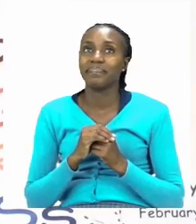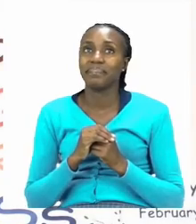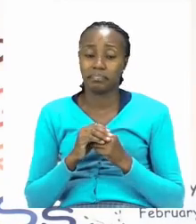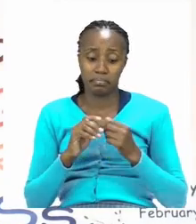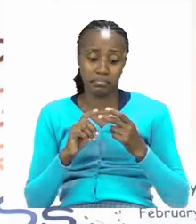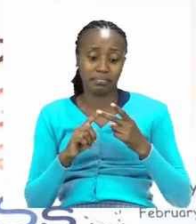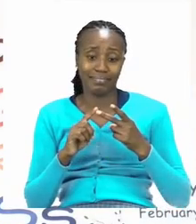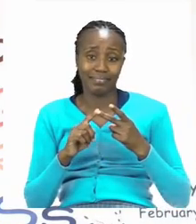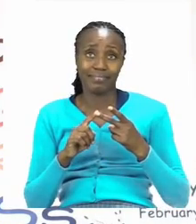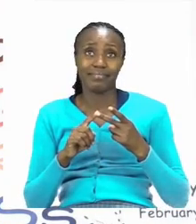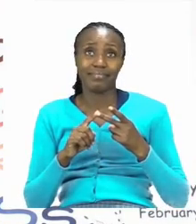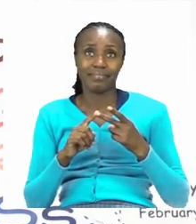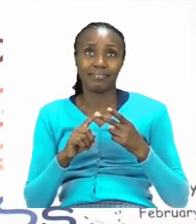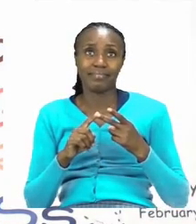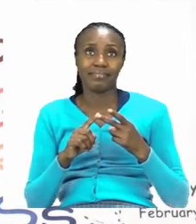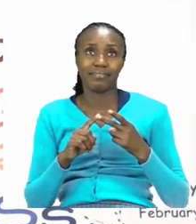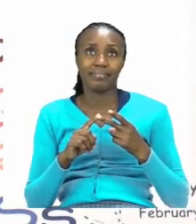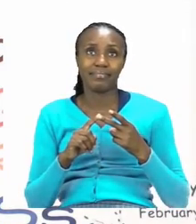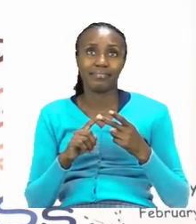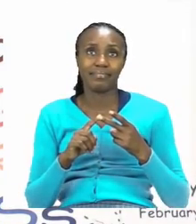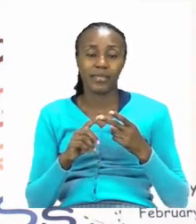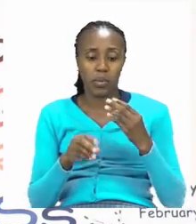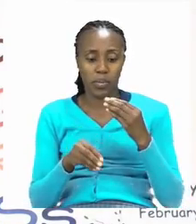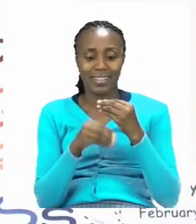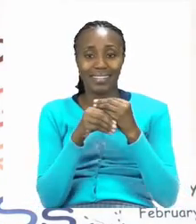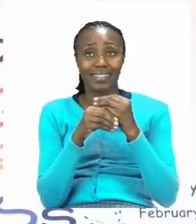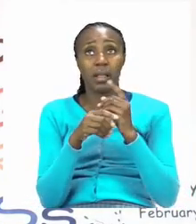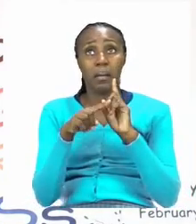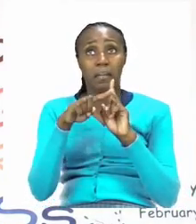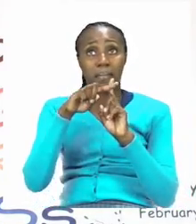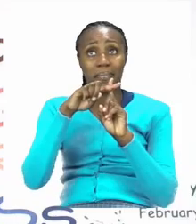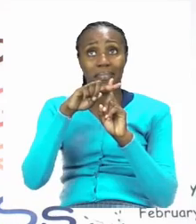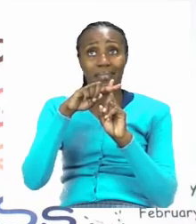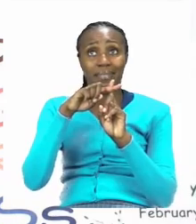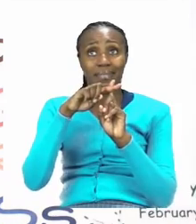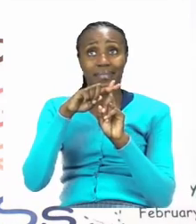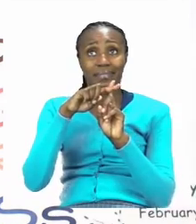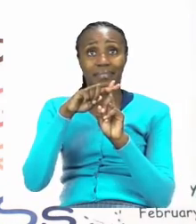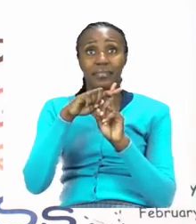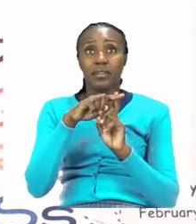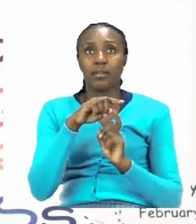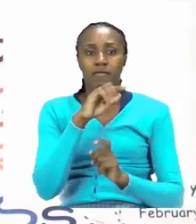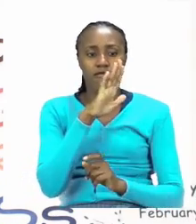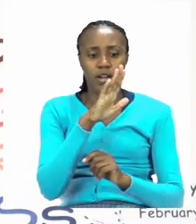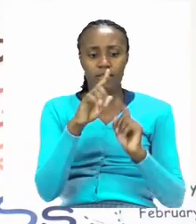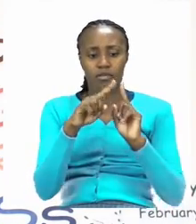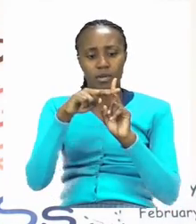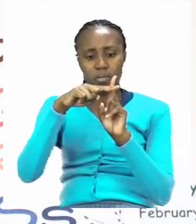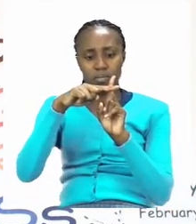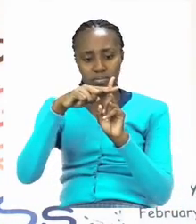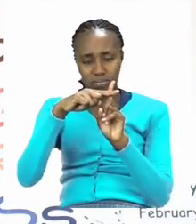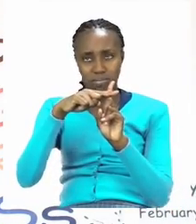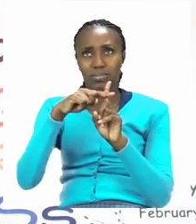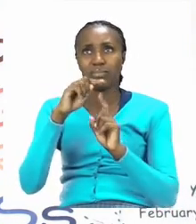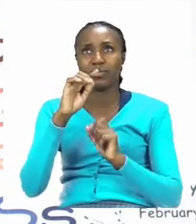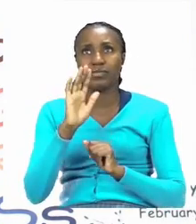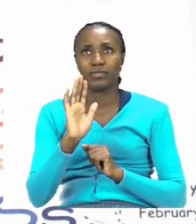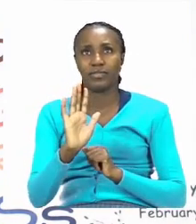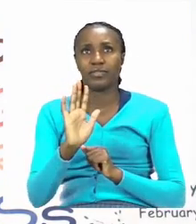one, we are going to be adding. It says 5 plus